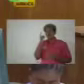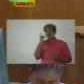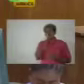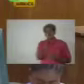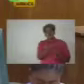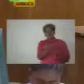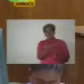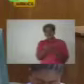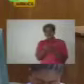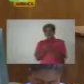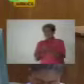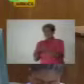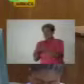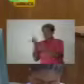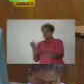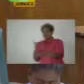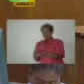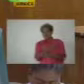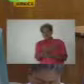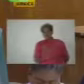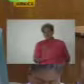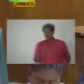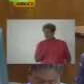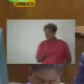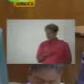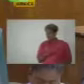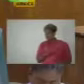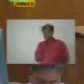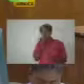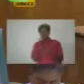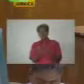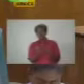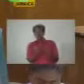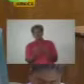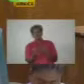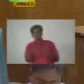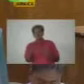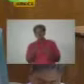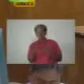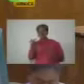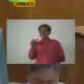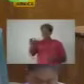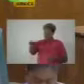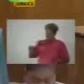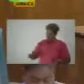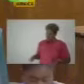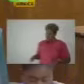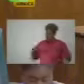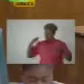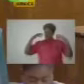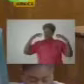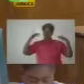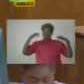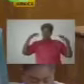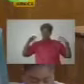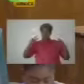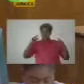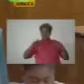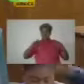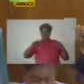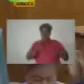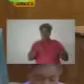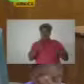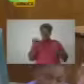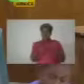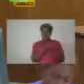zone at a time. When we did the Palisades sound testing and